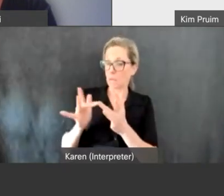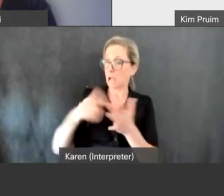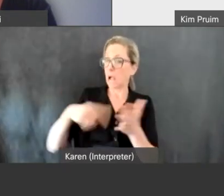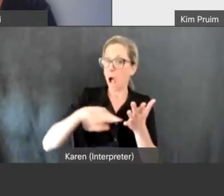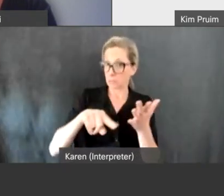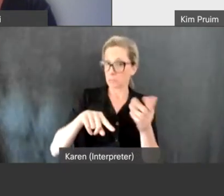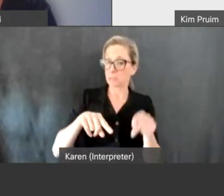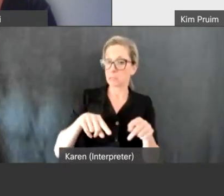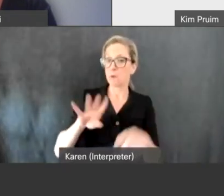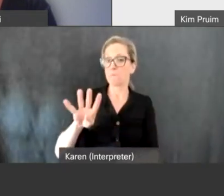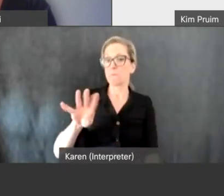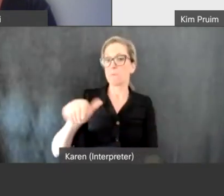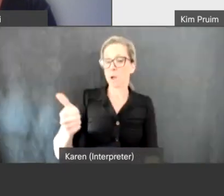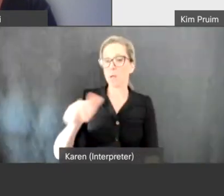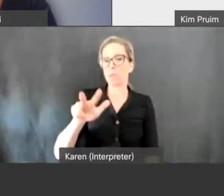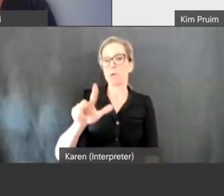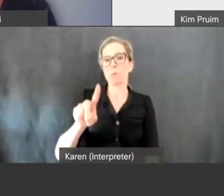at